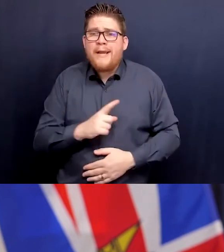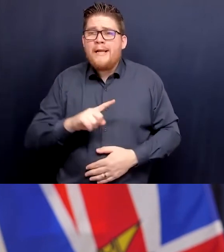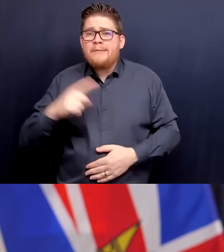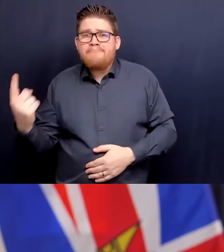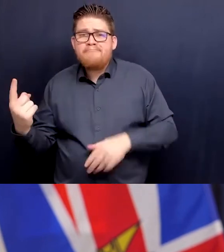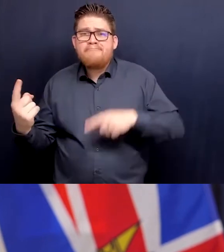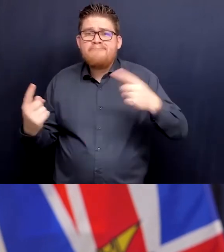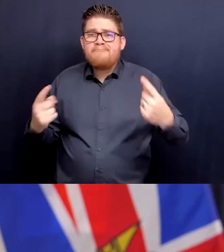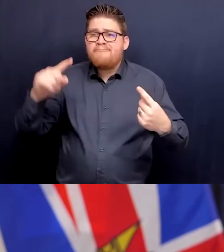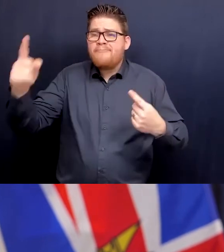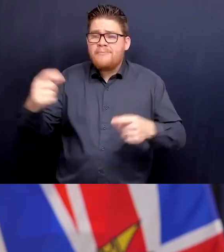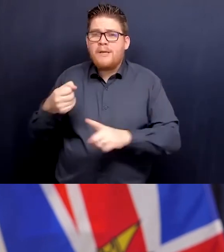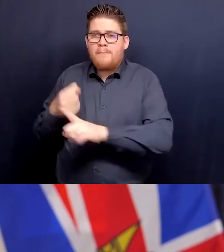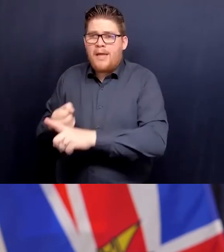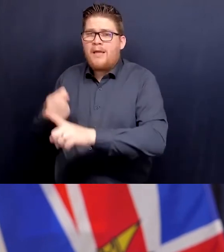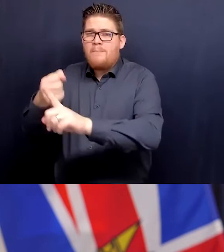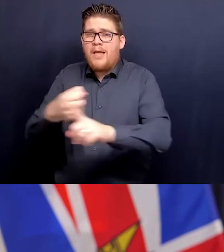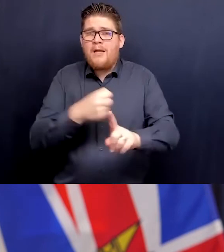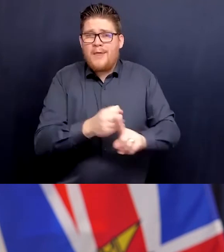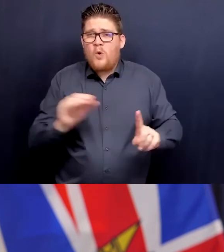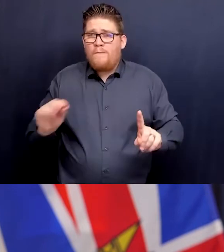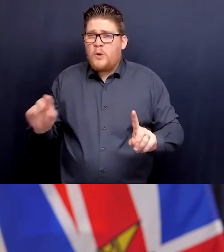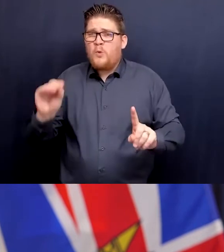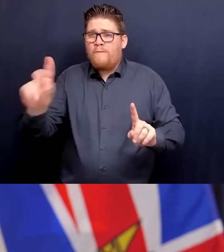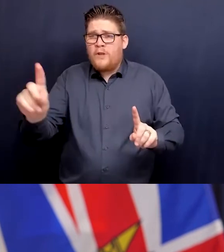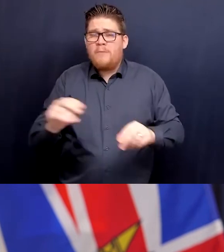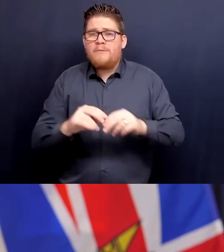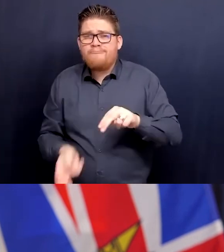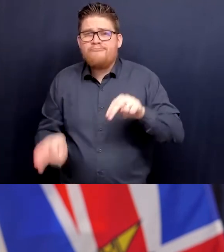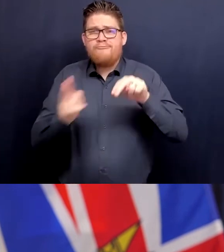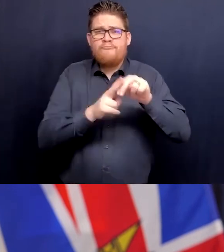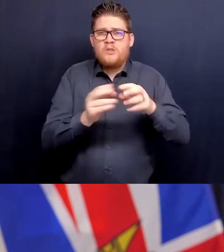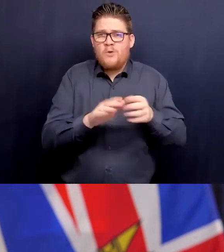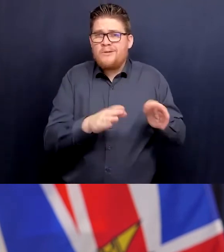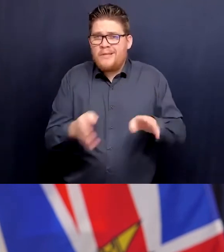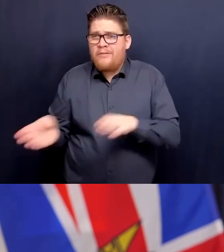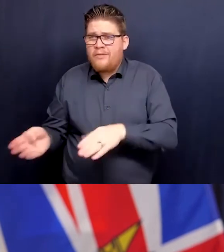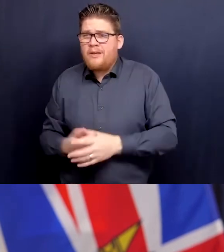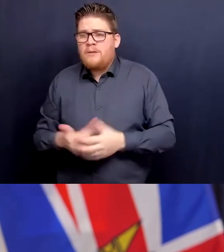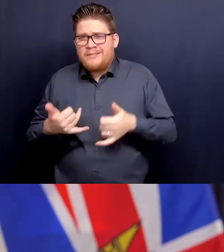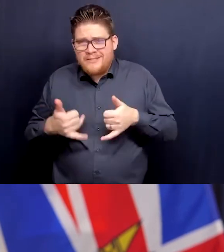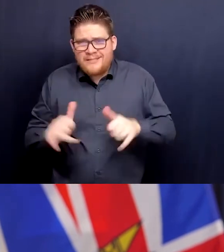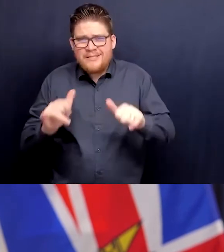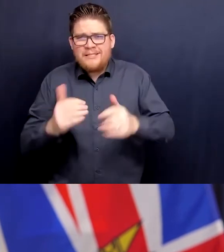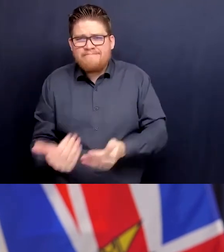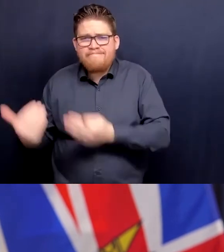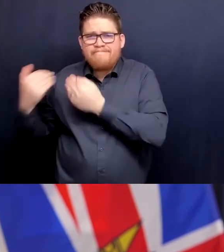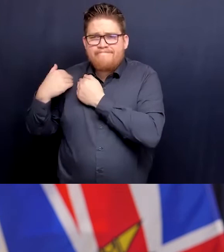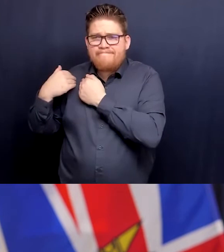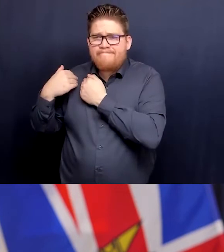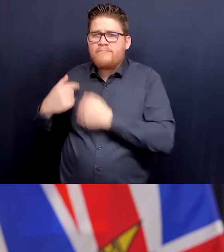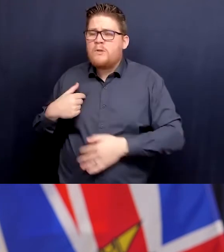overdoses and led to overdose deaths. And so we have a continuing obligation as a healthcare system and as a